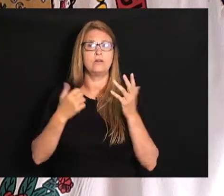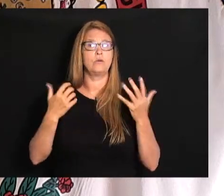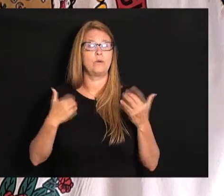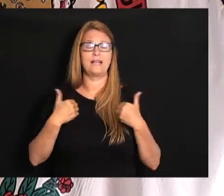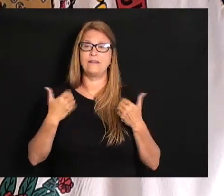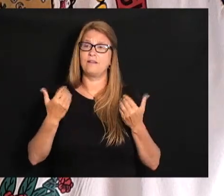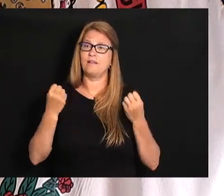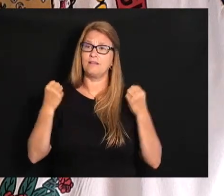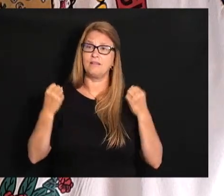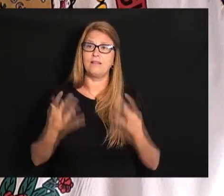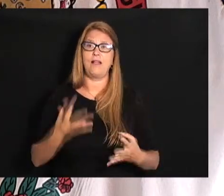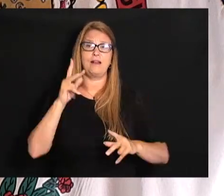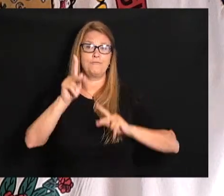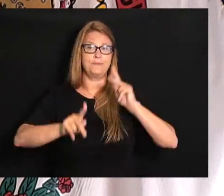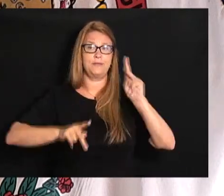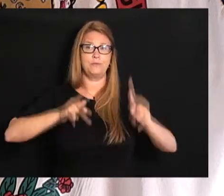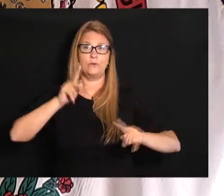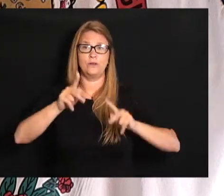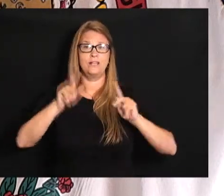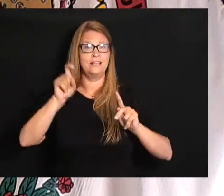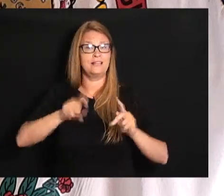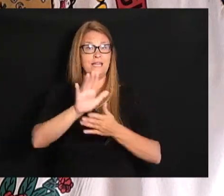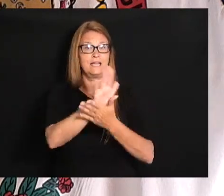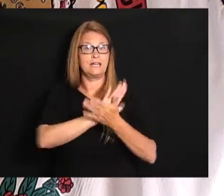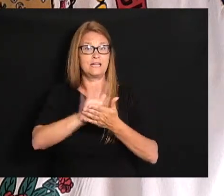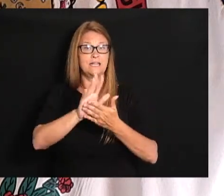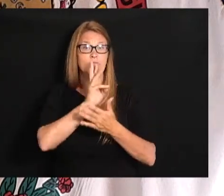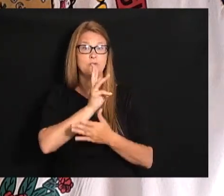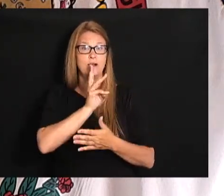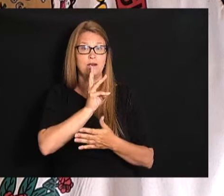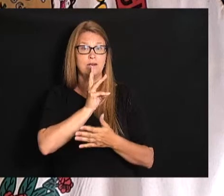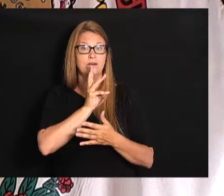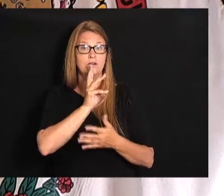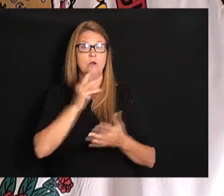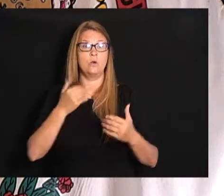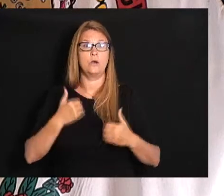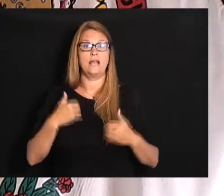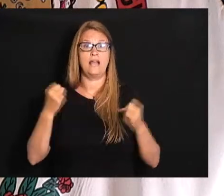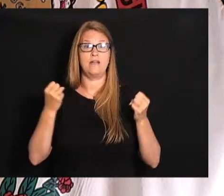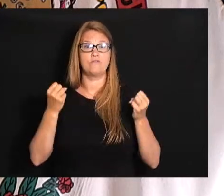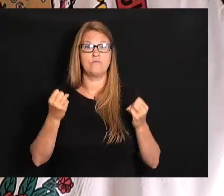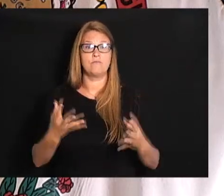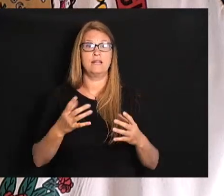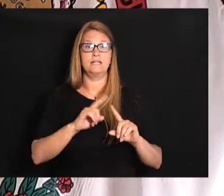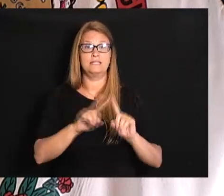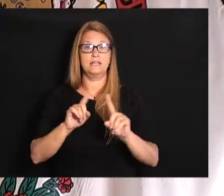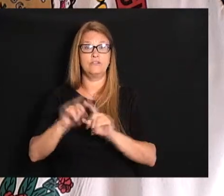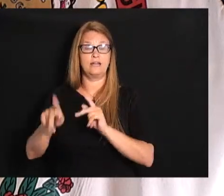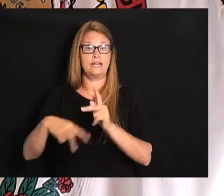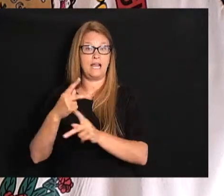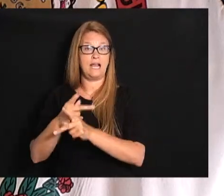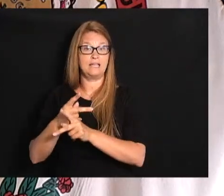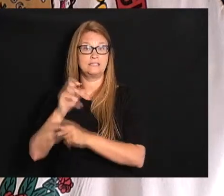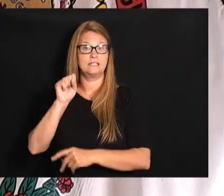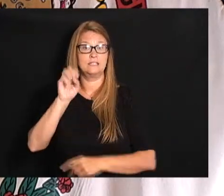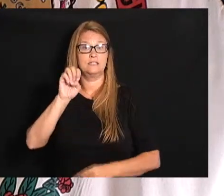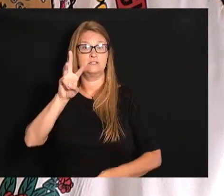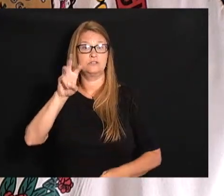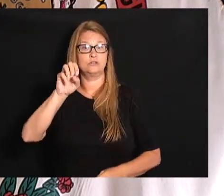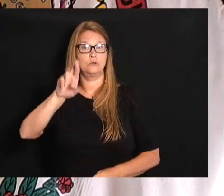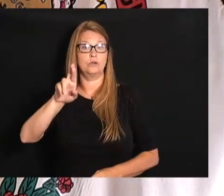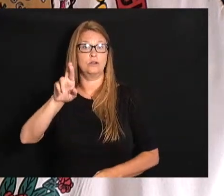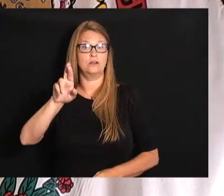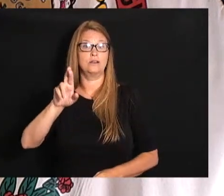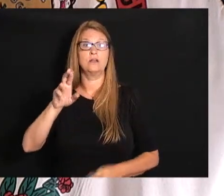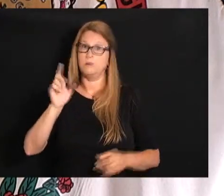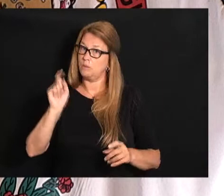got a lot of people that need clean water. We've still got all kinds of sewage projects that we need to do across the state. And we